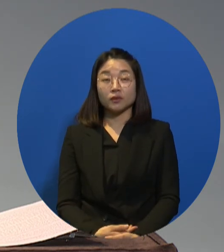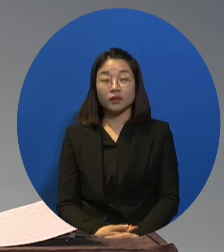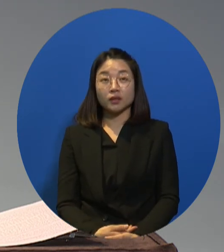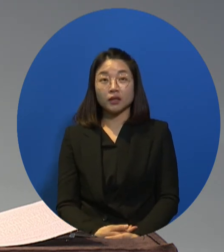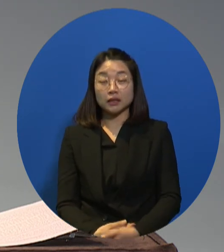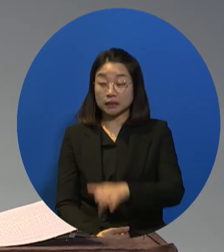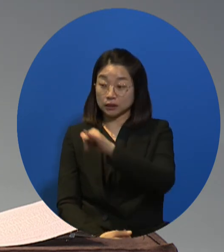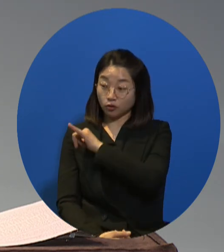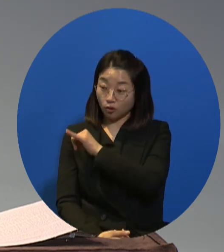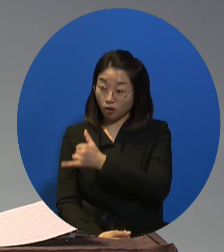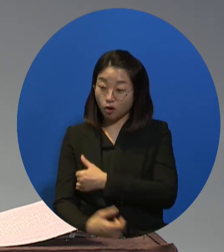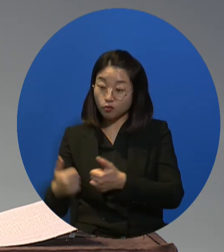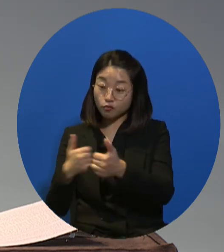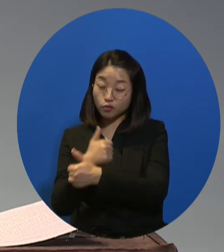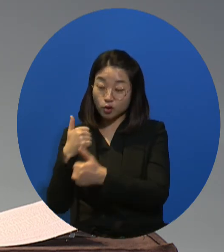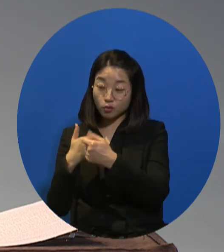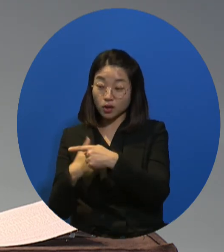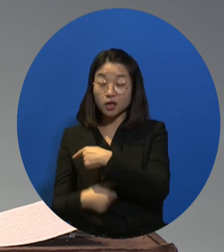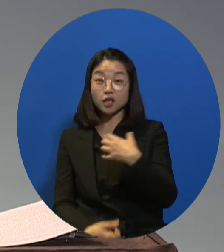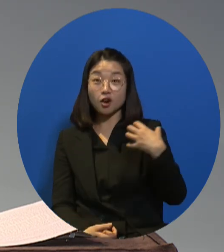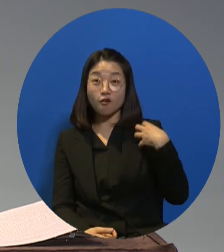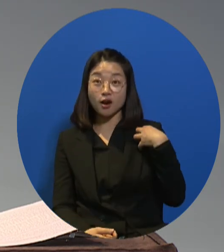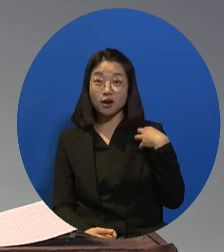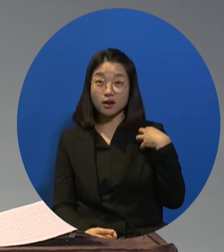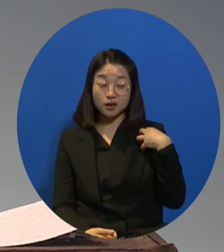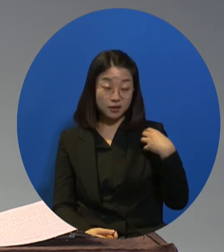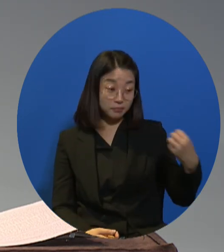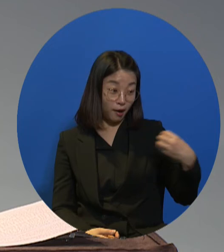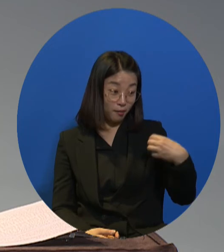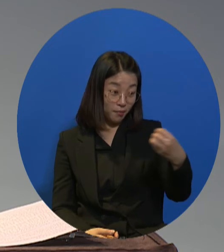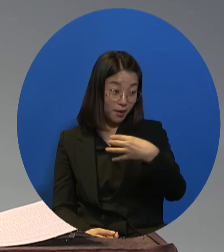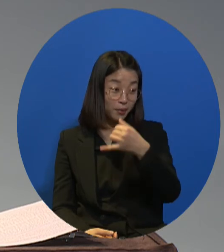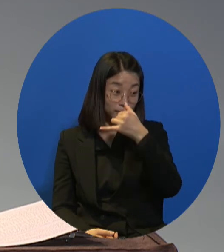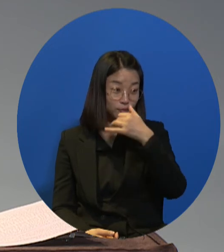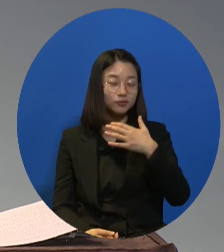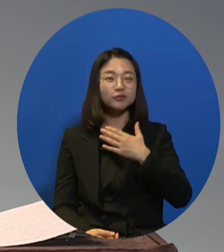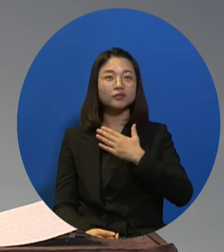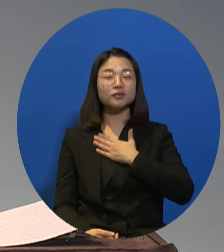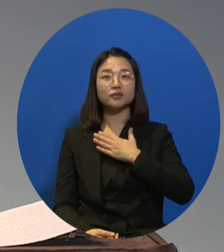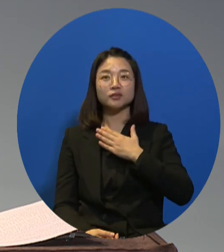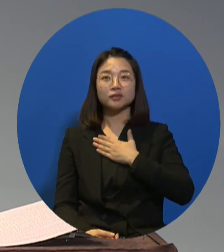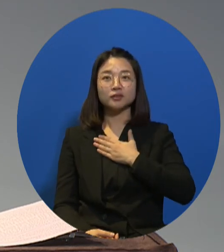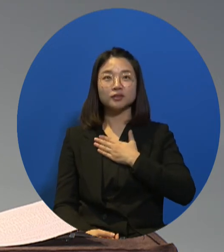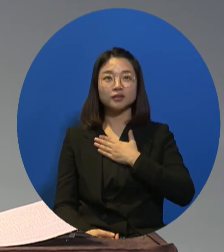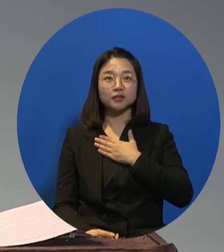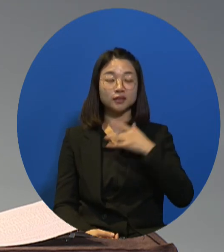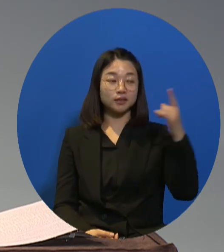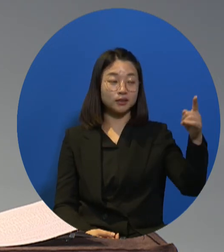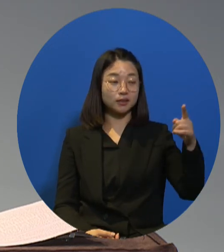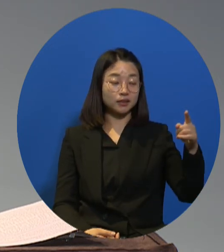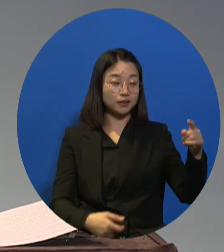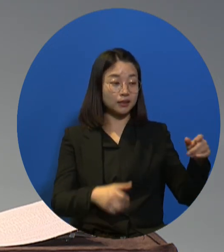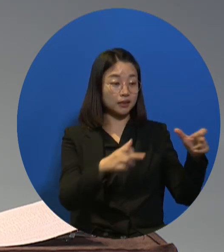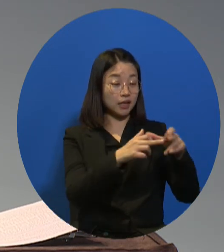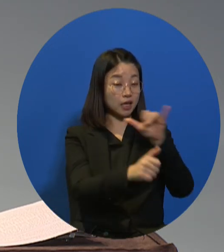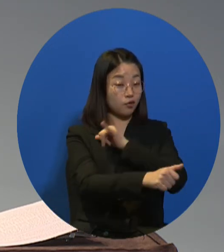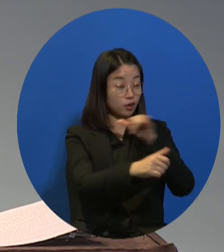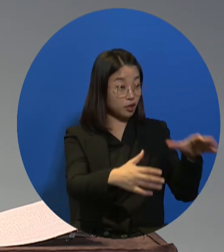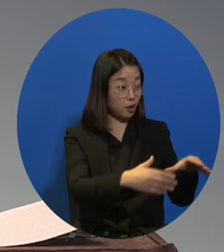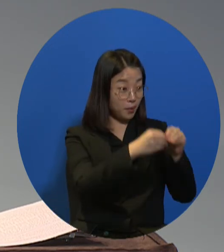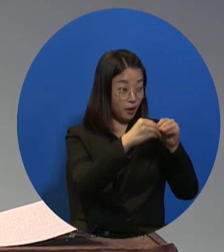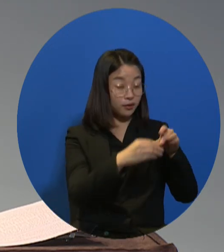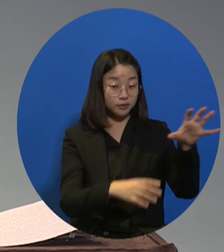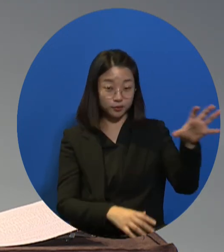The other panelists have said that they would like to expect certain roles for the National Human Rights